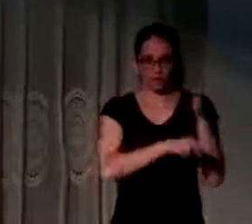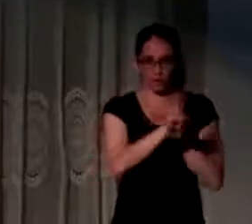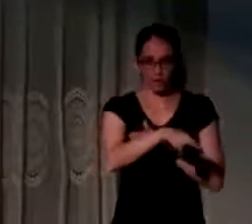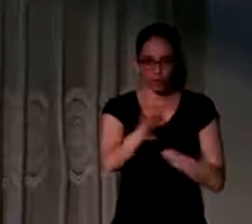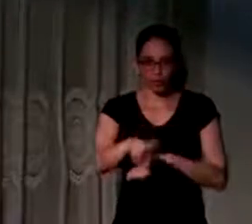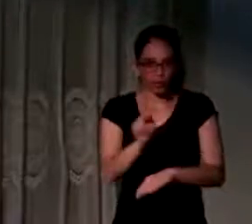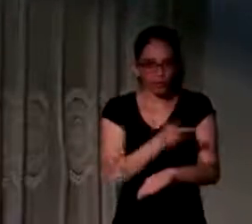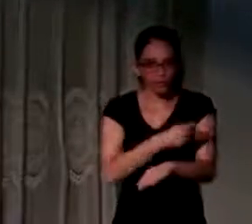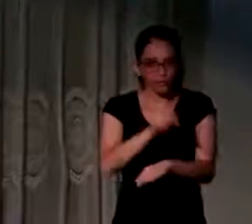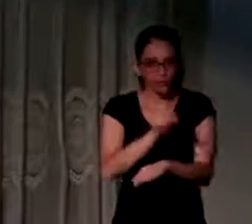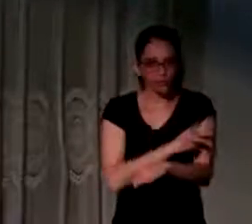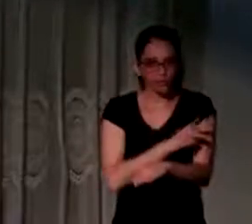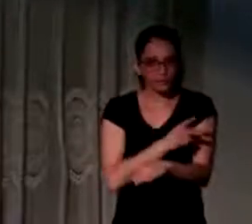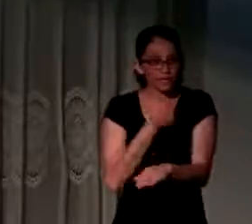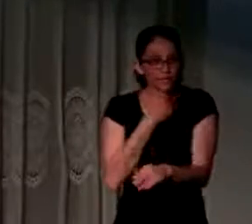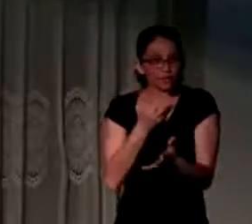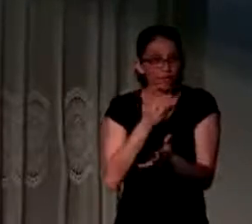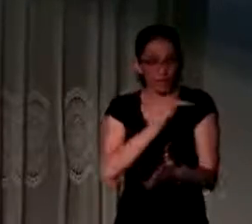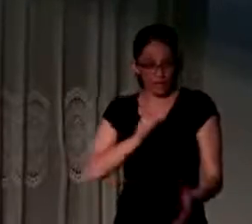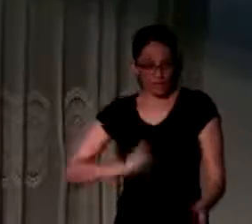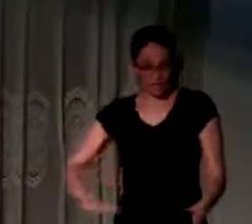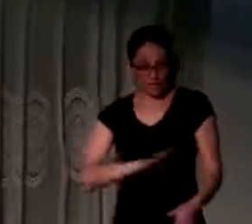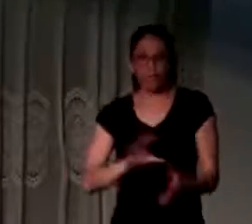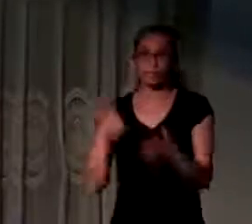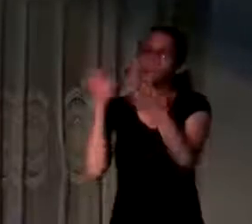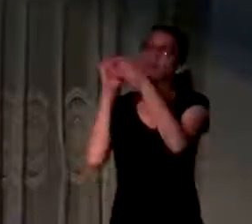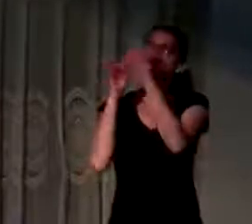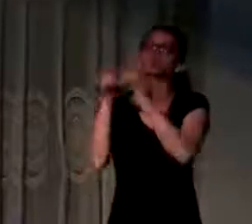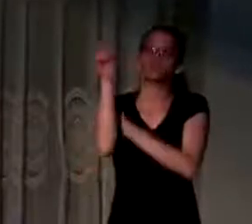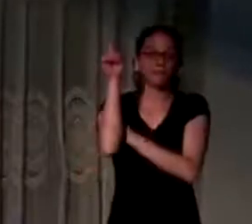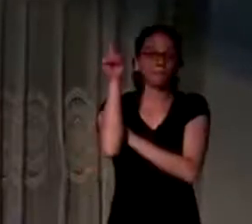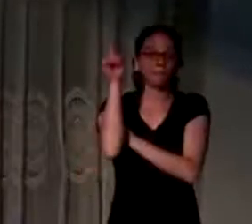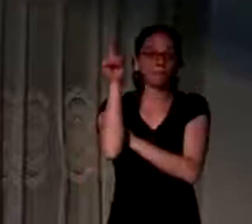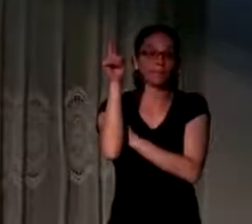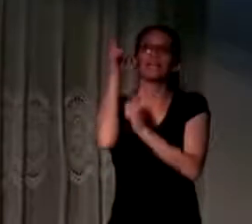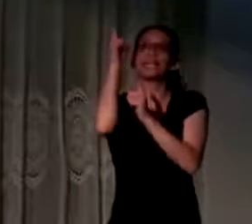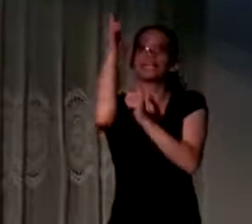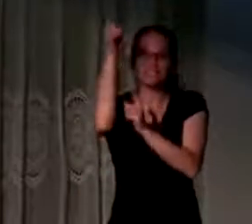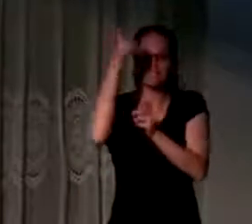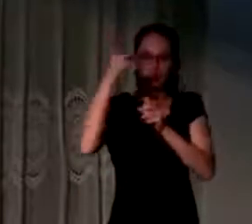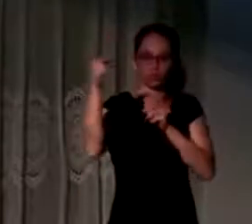For the kingdom is the Lord's, and he rules over all the nations.